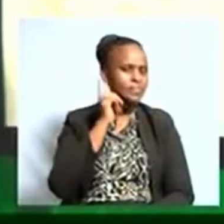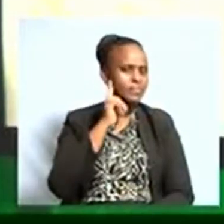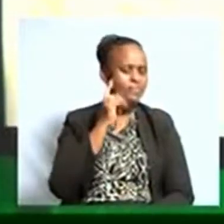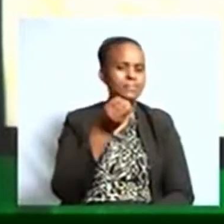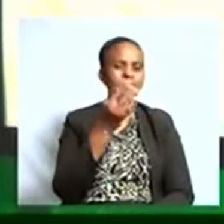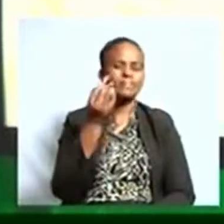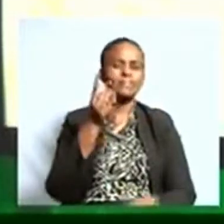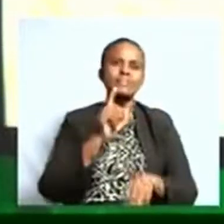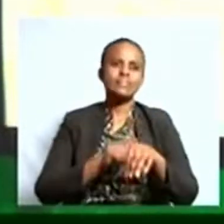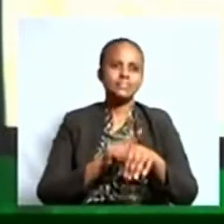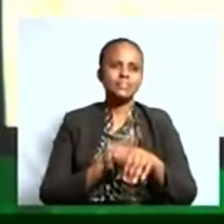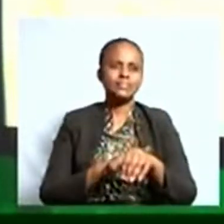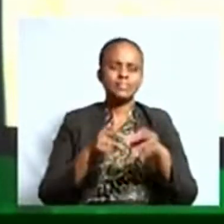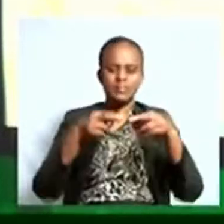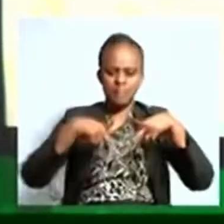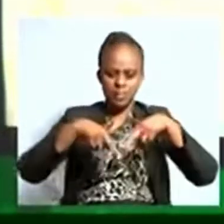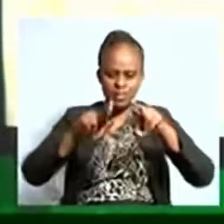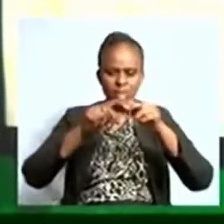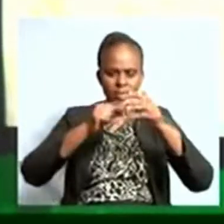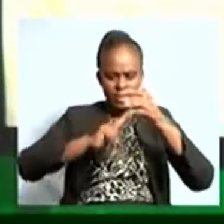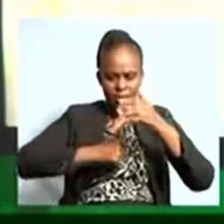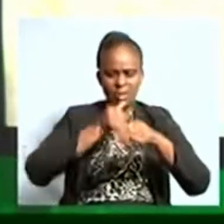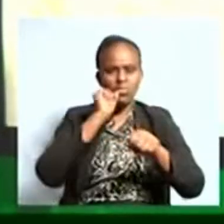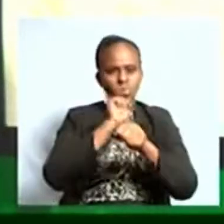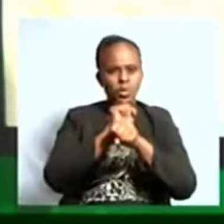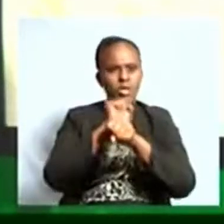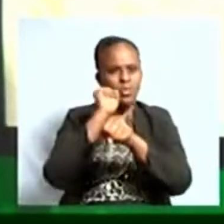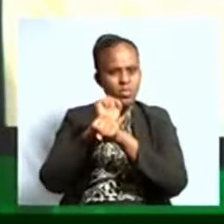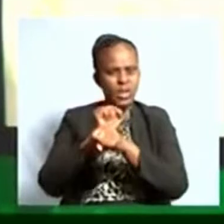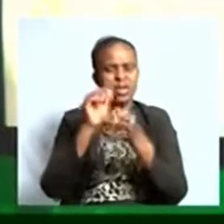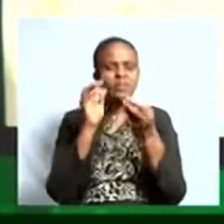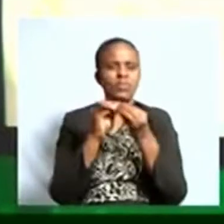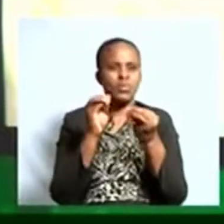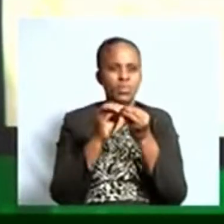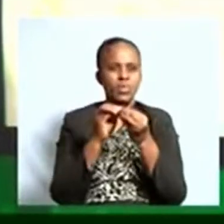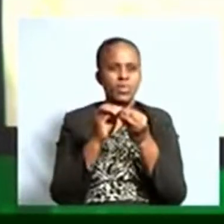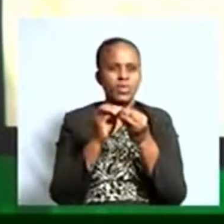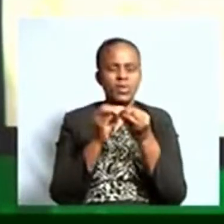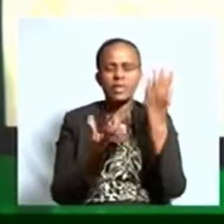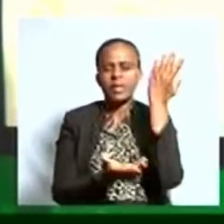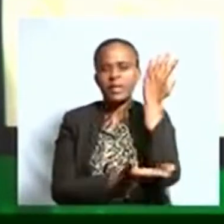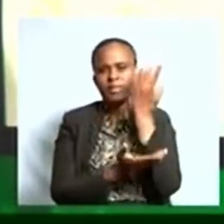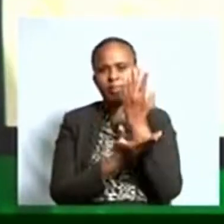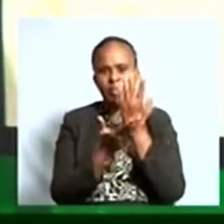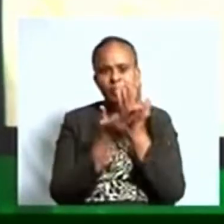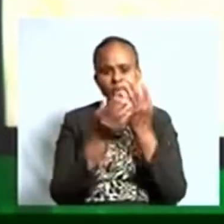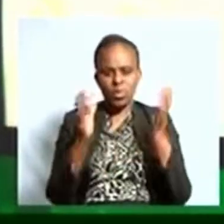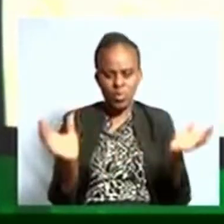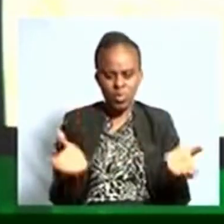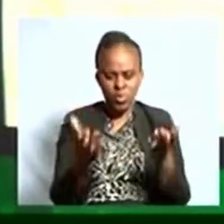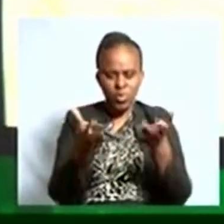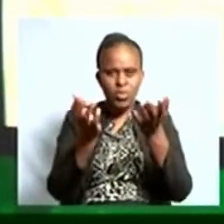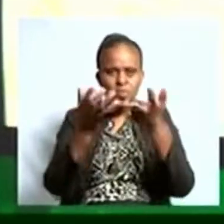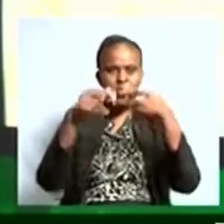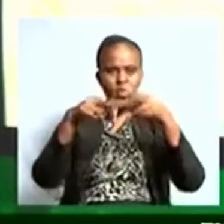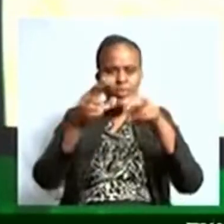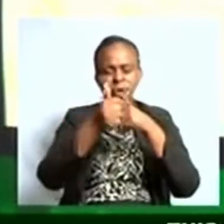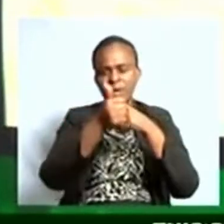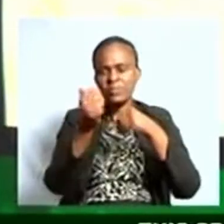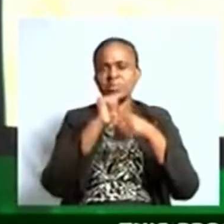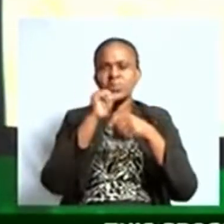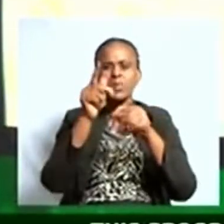of the times. The roads that we are working on will be improved gravel roads. Other than